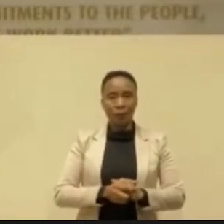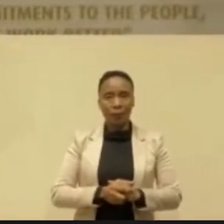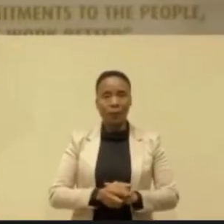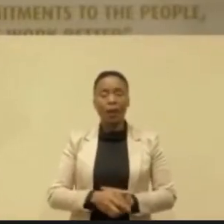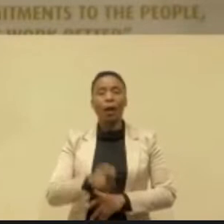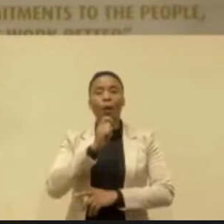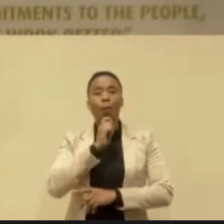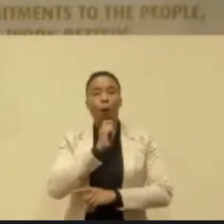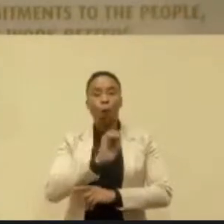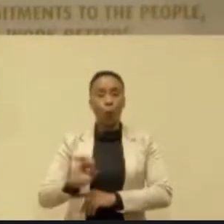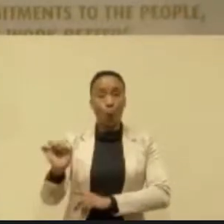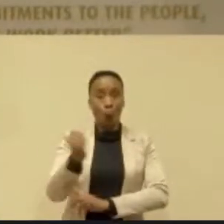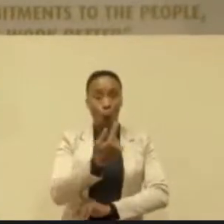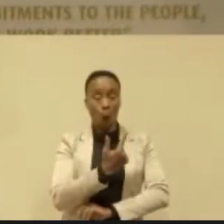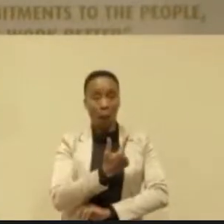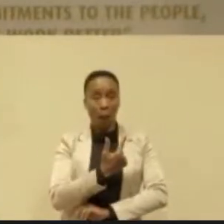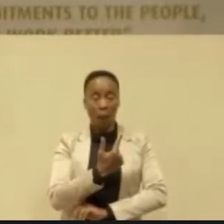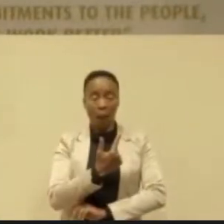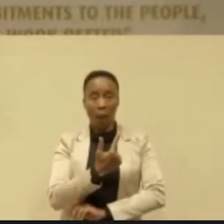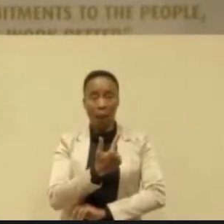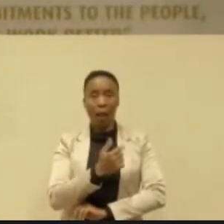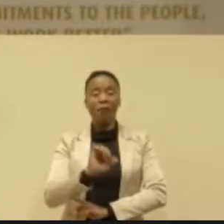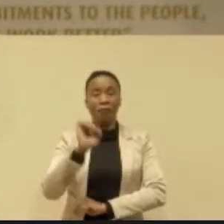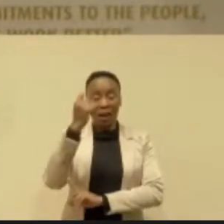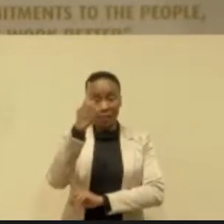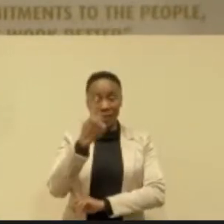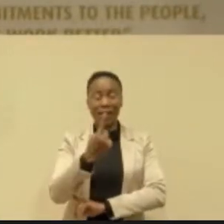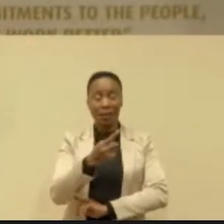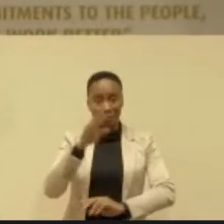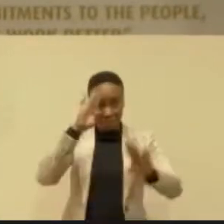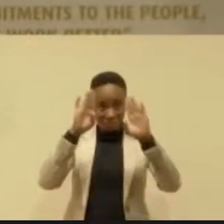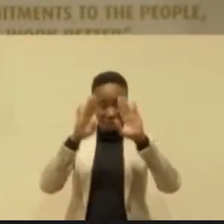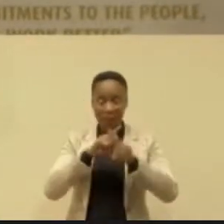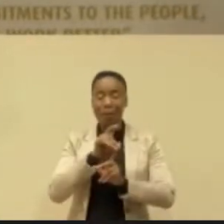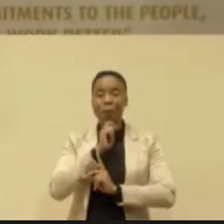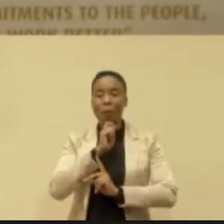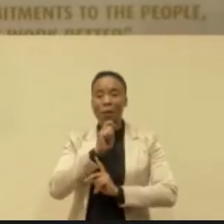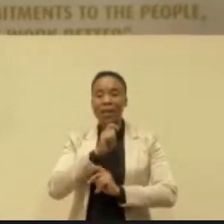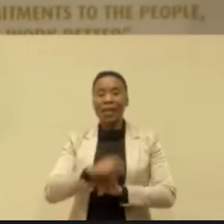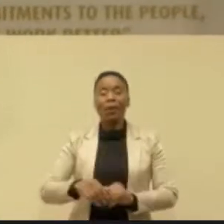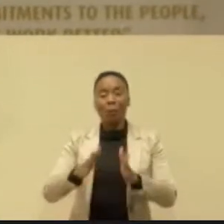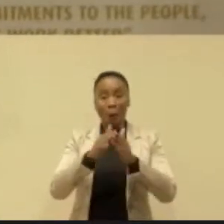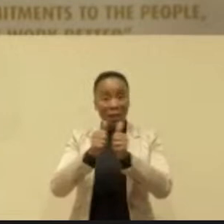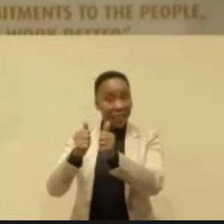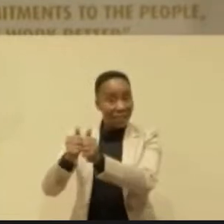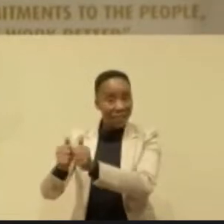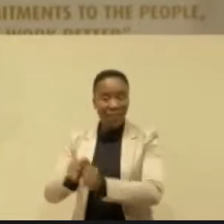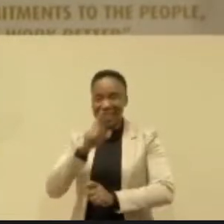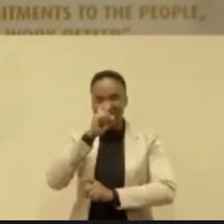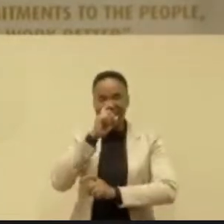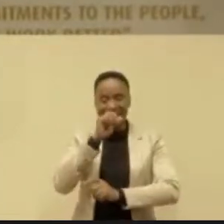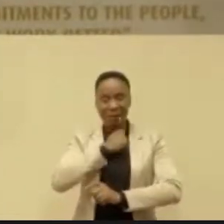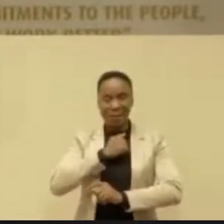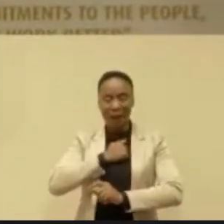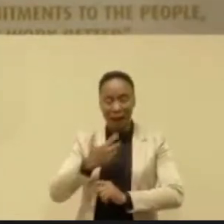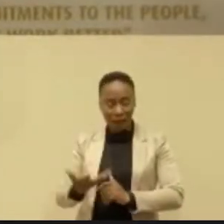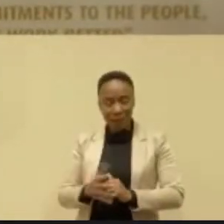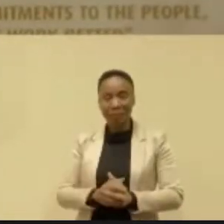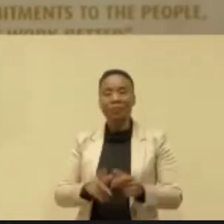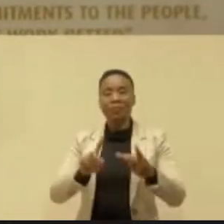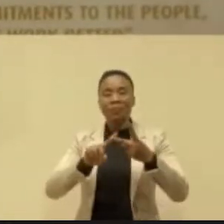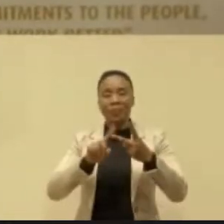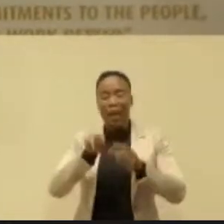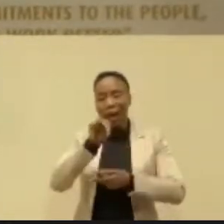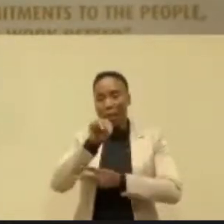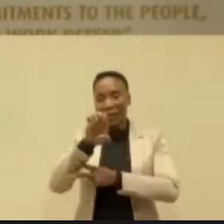good morning to all personally good morning to my colleagues my sisters the mecs